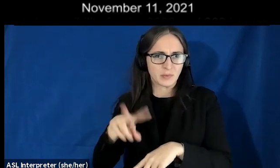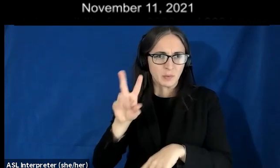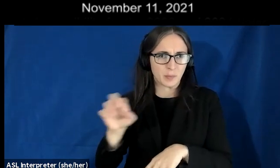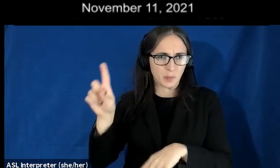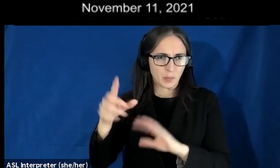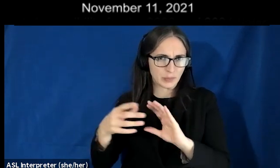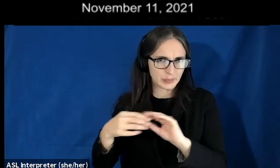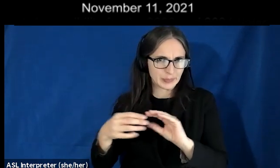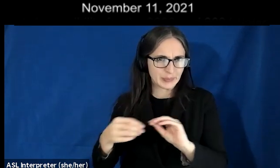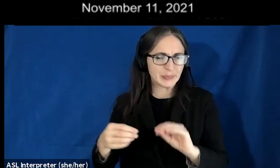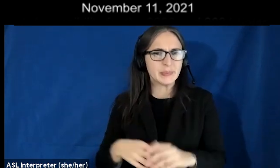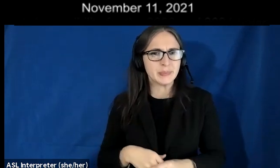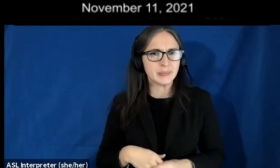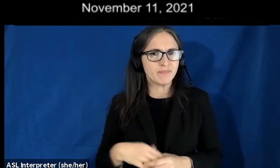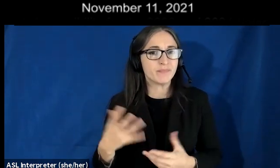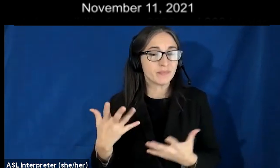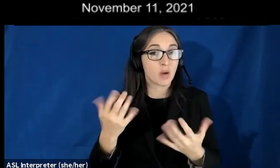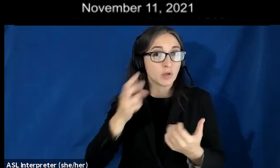read those: